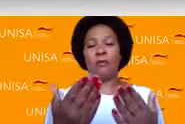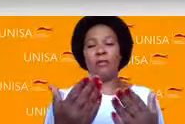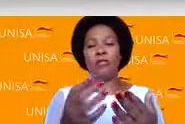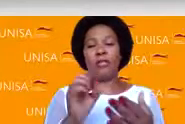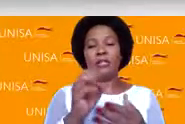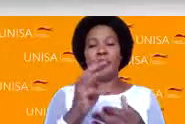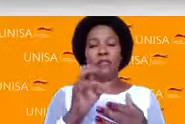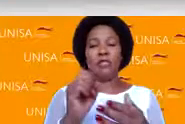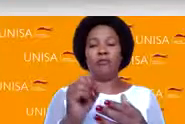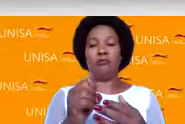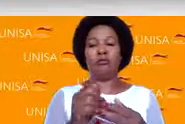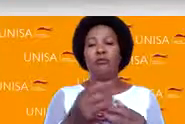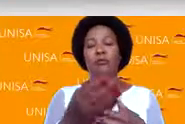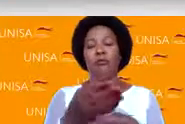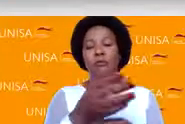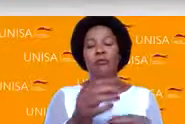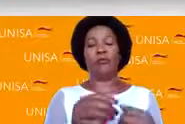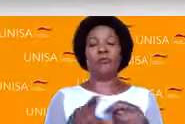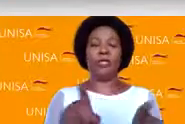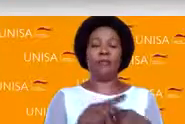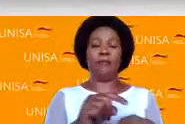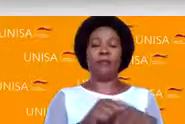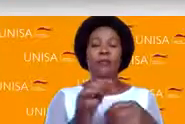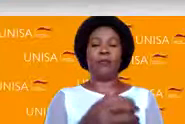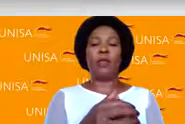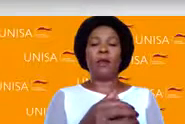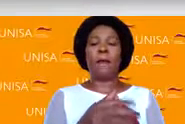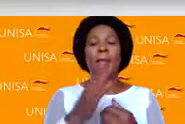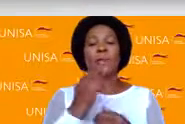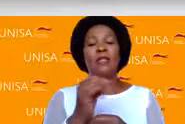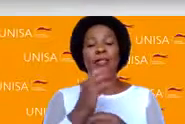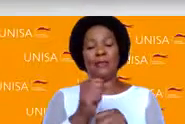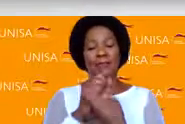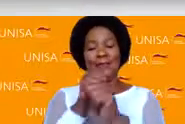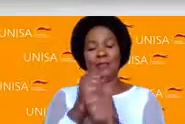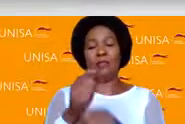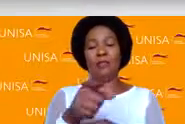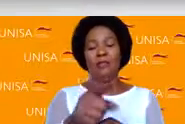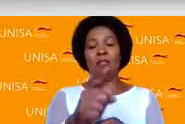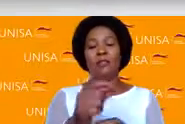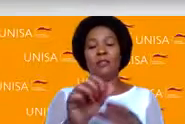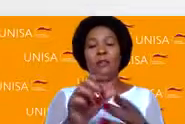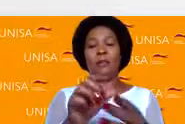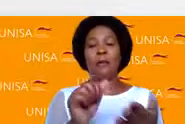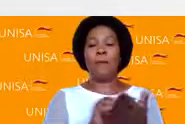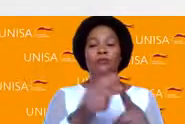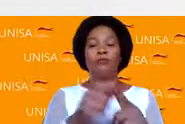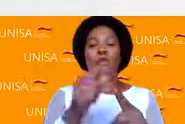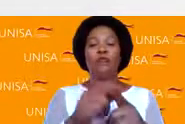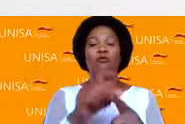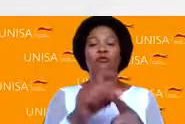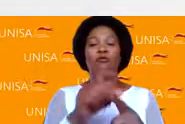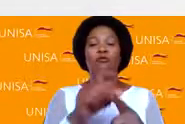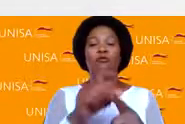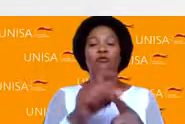particular moment. But please keep this password safe so that you can use it in the future as well.